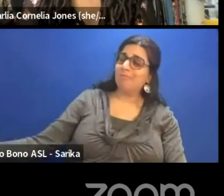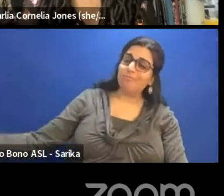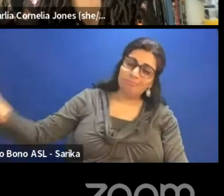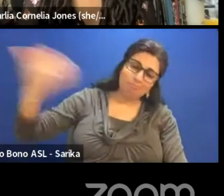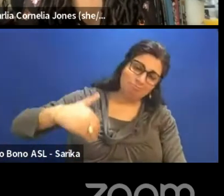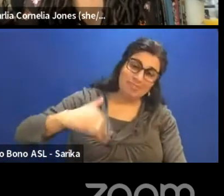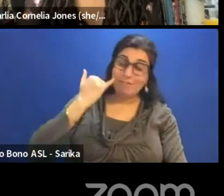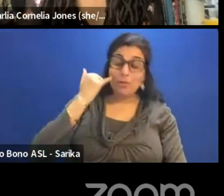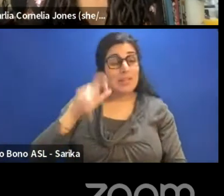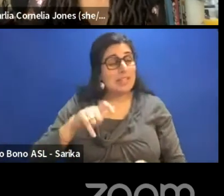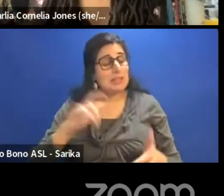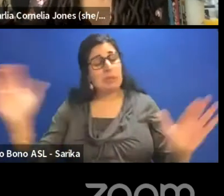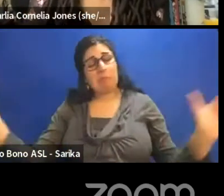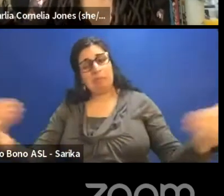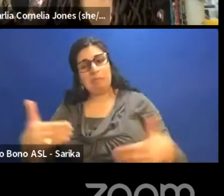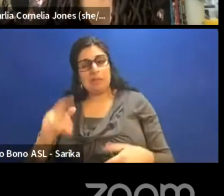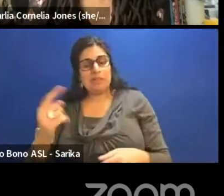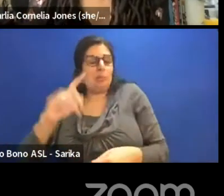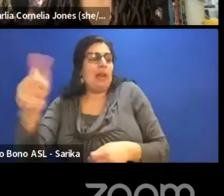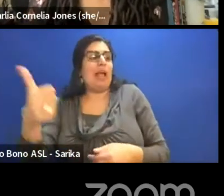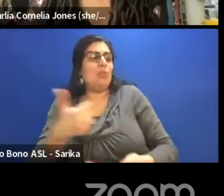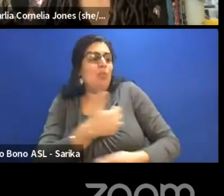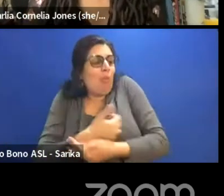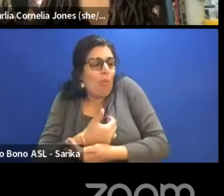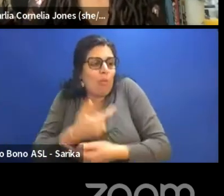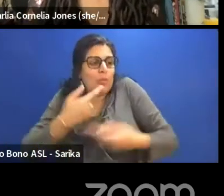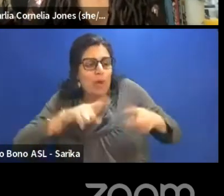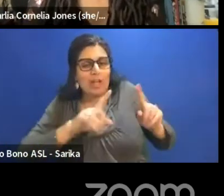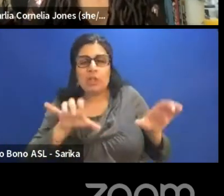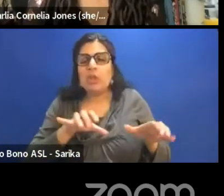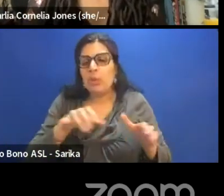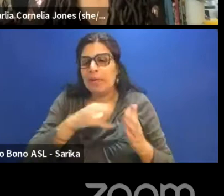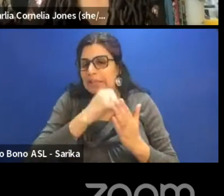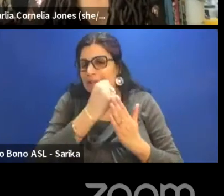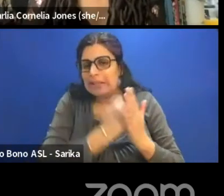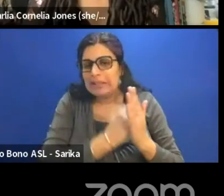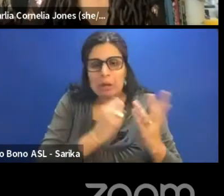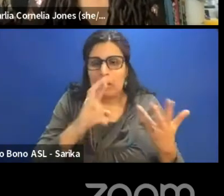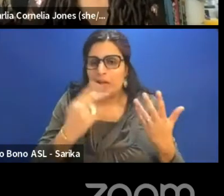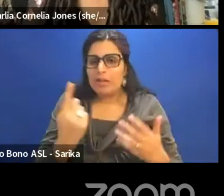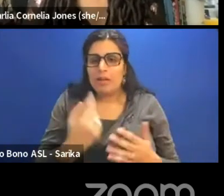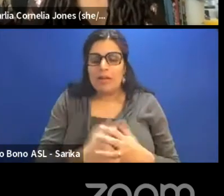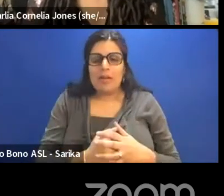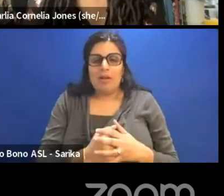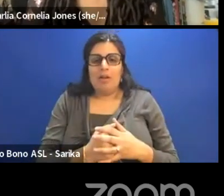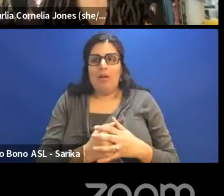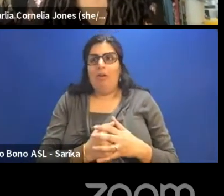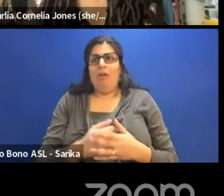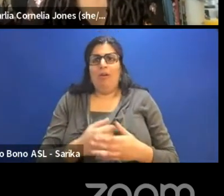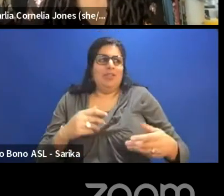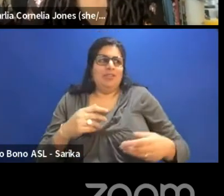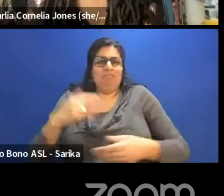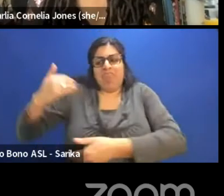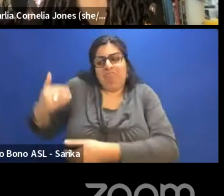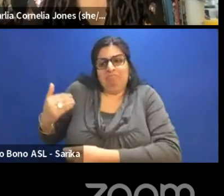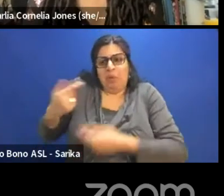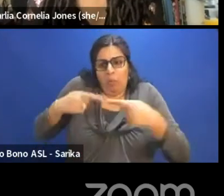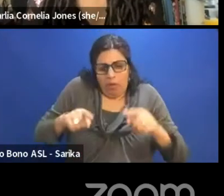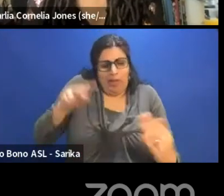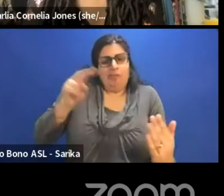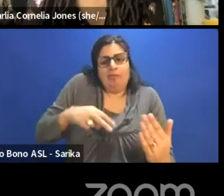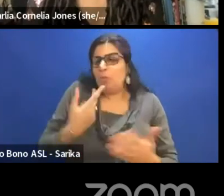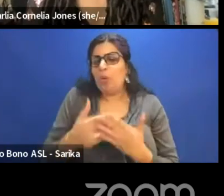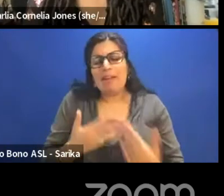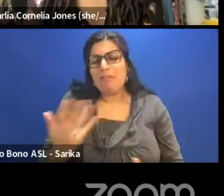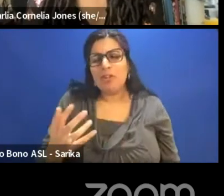you know, someone else will hold them while you're doing your scene, or, you know, or have them with you while you're doing your scene, whatever was necessary for